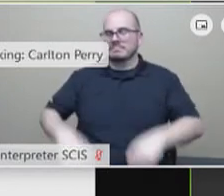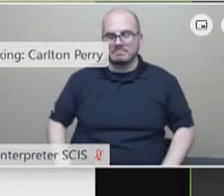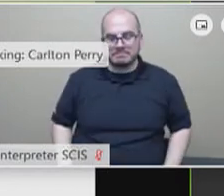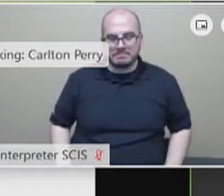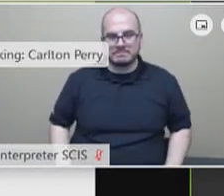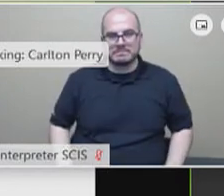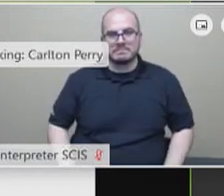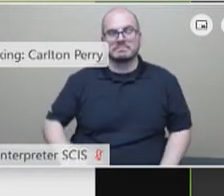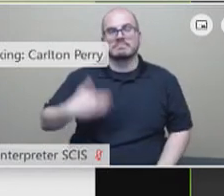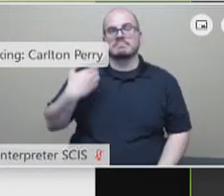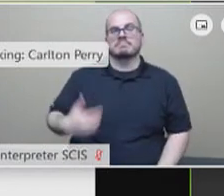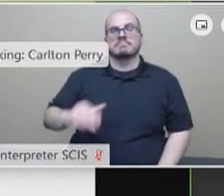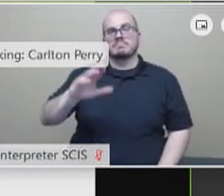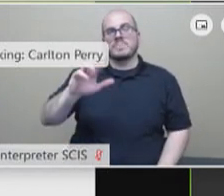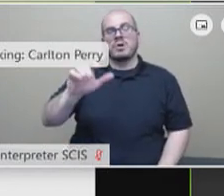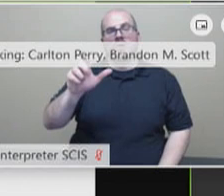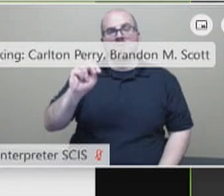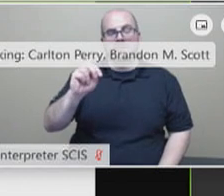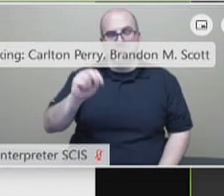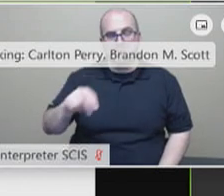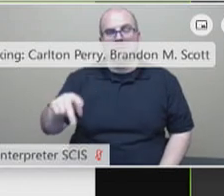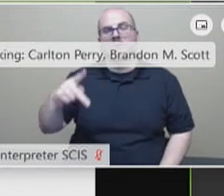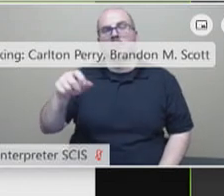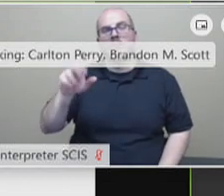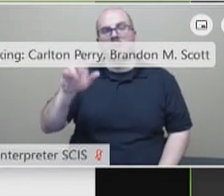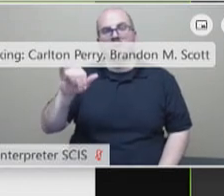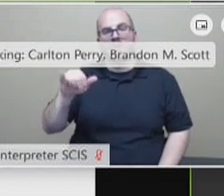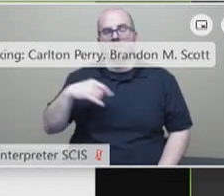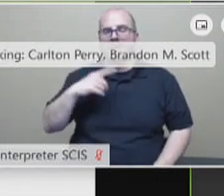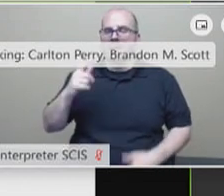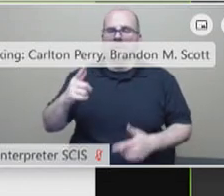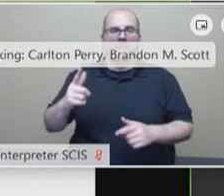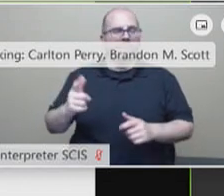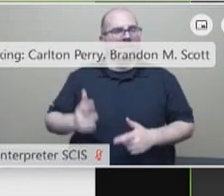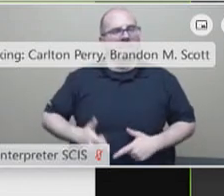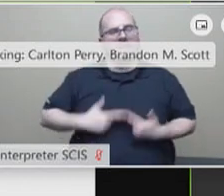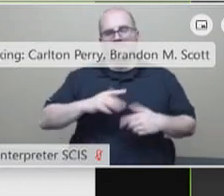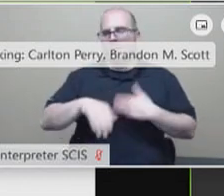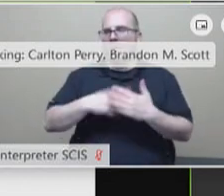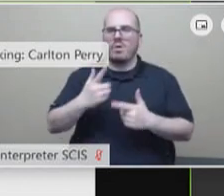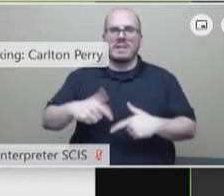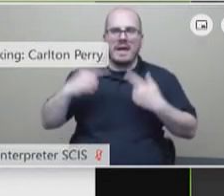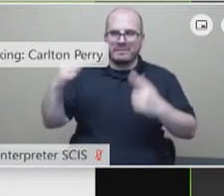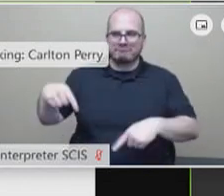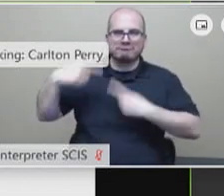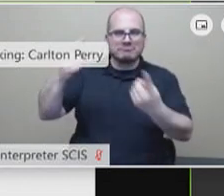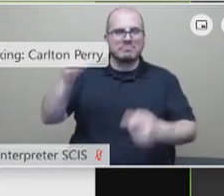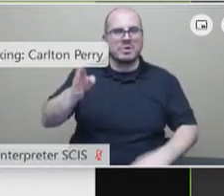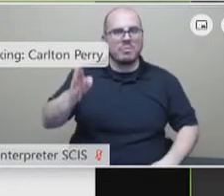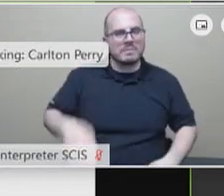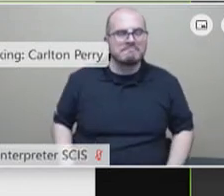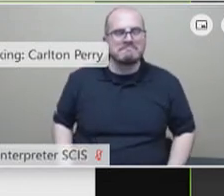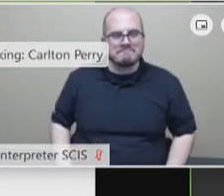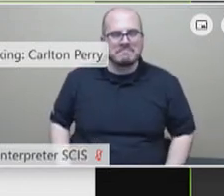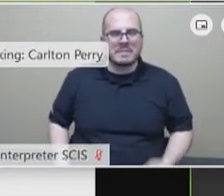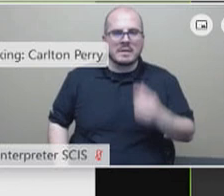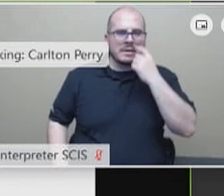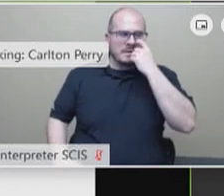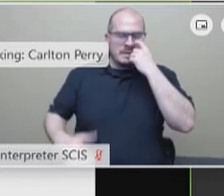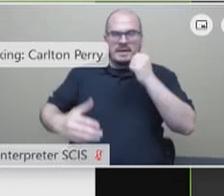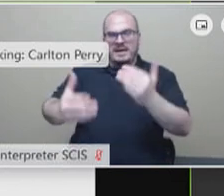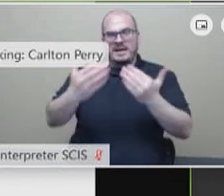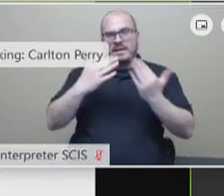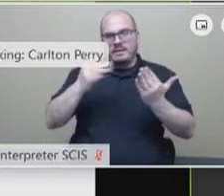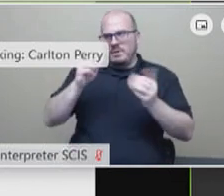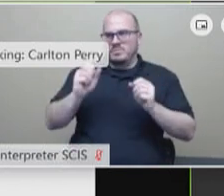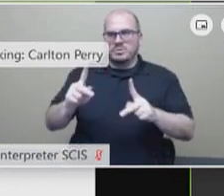name is Carlton Perry, and I'm a lifelong resident of Baltimore City and of the Edmondson Village community. And thank you for the opportunity to